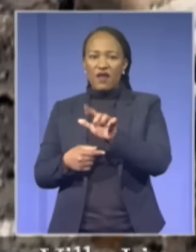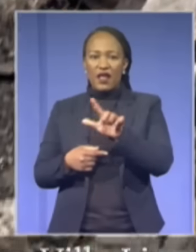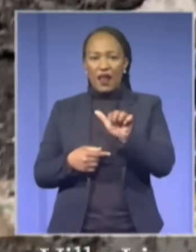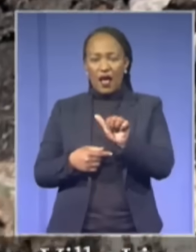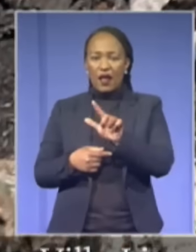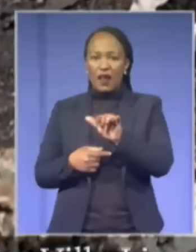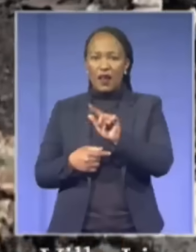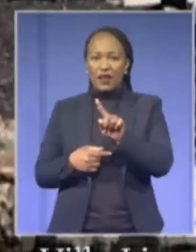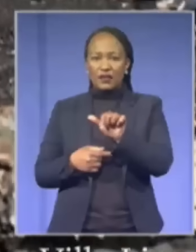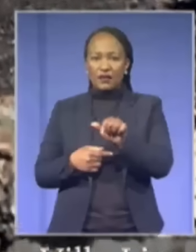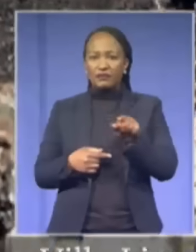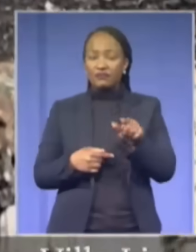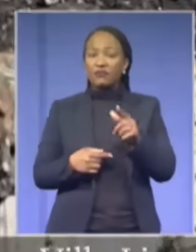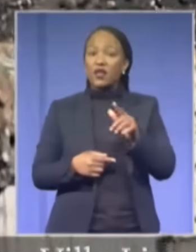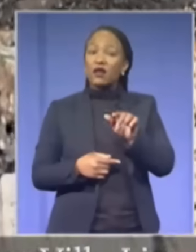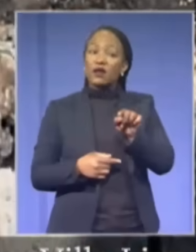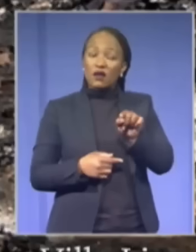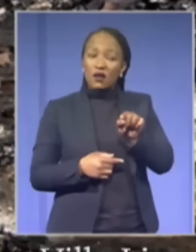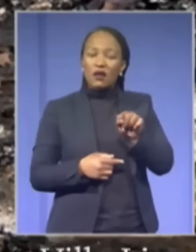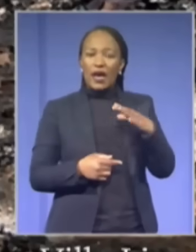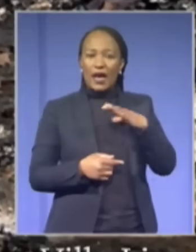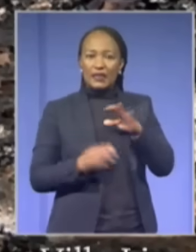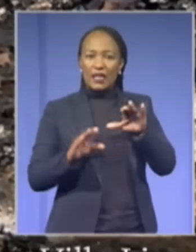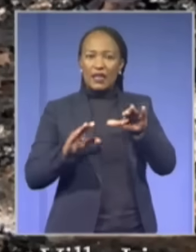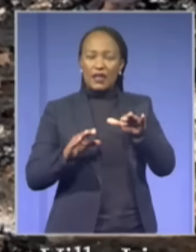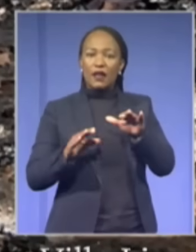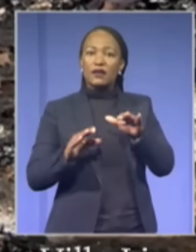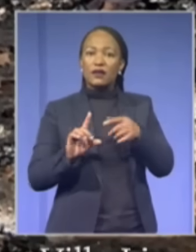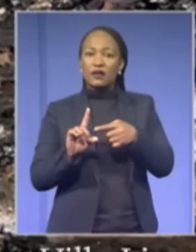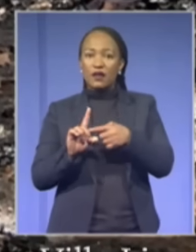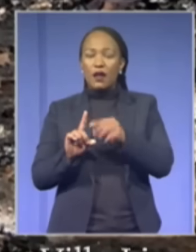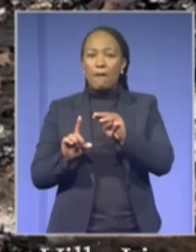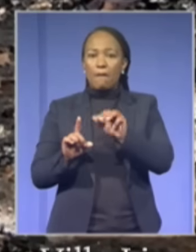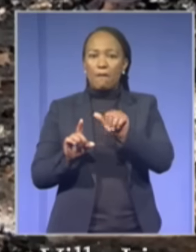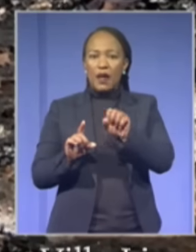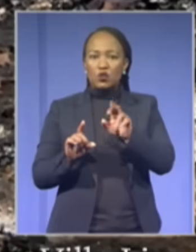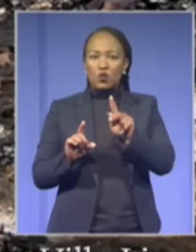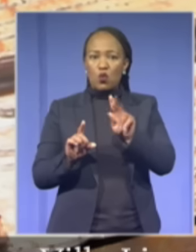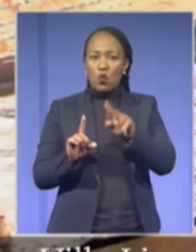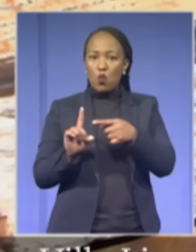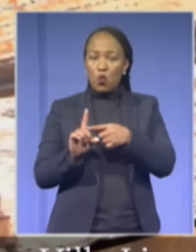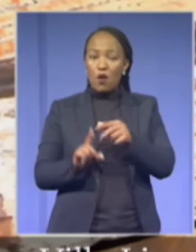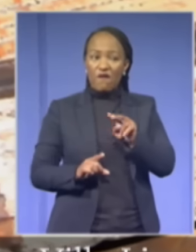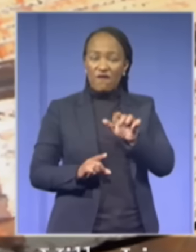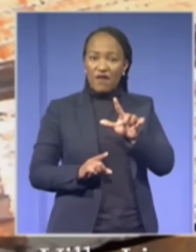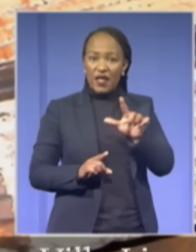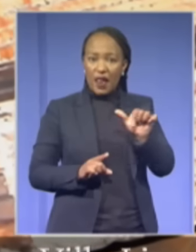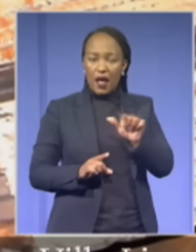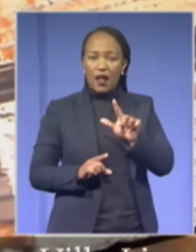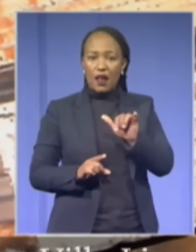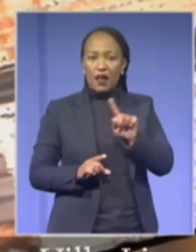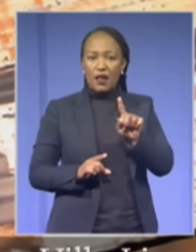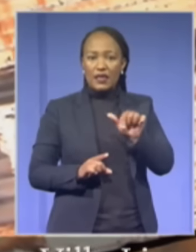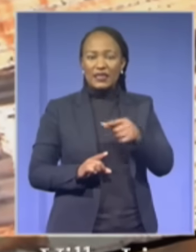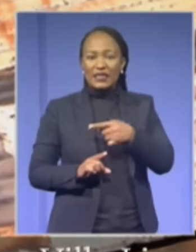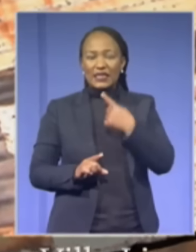Leloko la komiti phetiši ya meara mererong ya polokego ya setšhaba Sizakele Masuku o boletše seo ka Villa Liza mo bana ba bane ba lobilego maphelo a